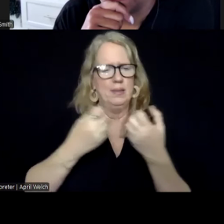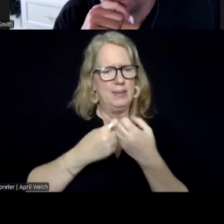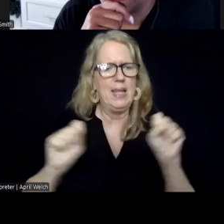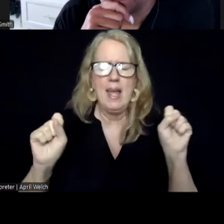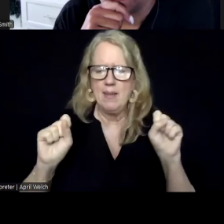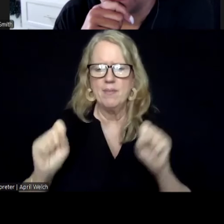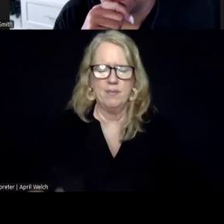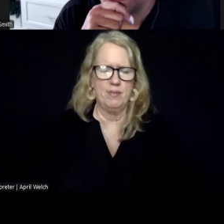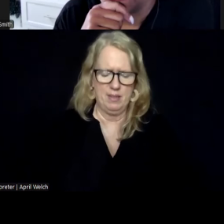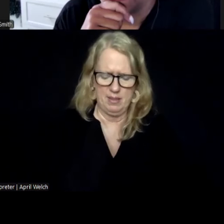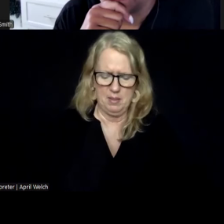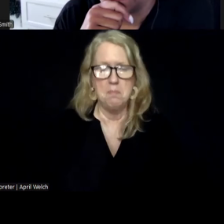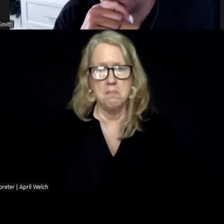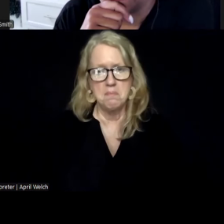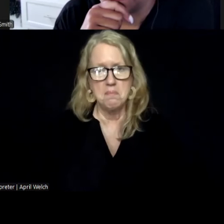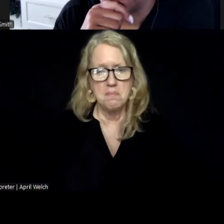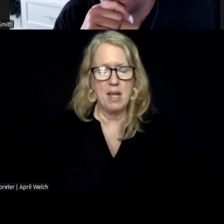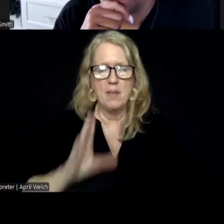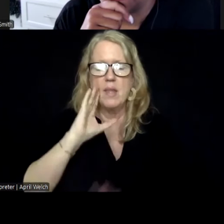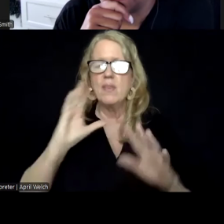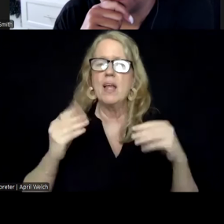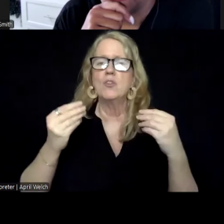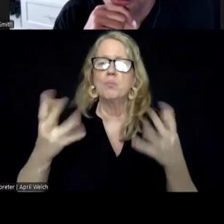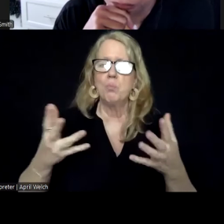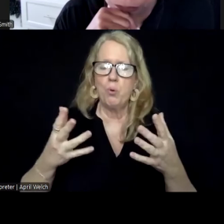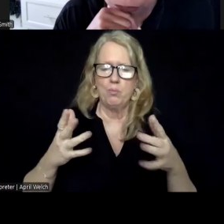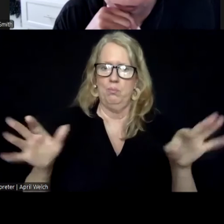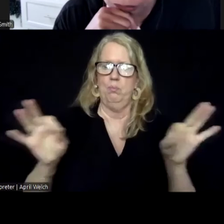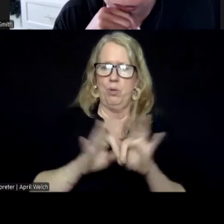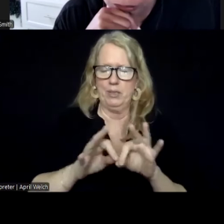And I think that has provided an important umbrella.